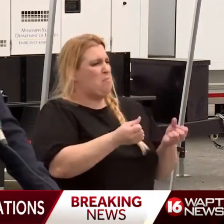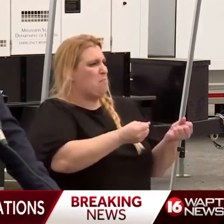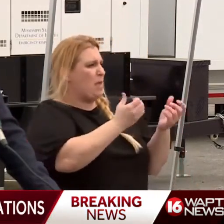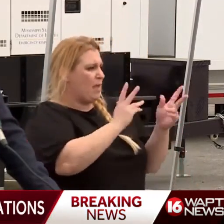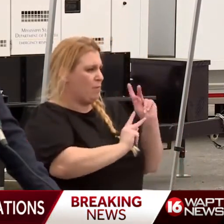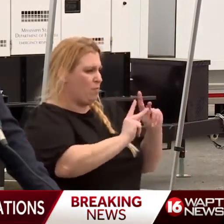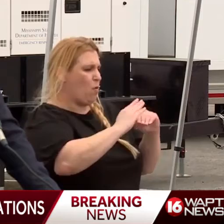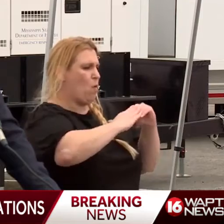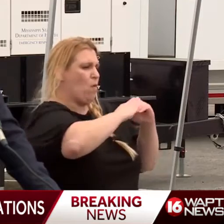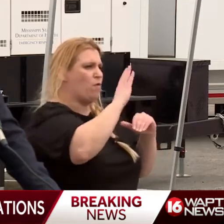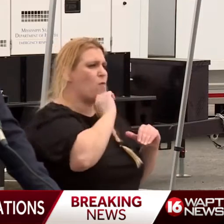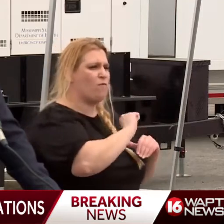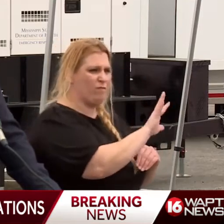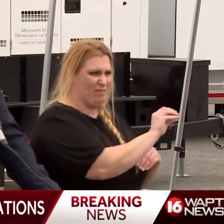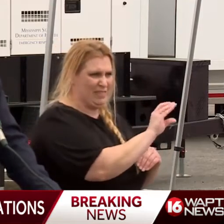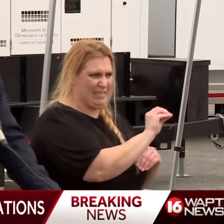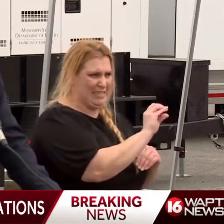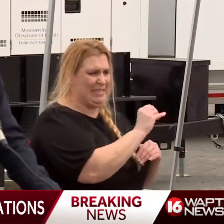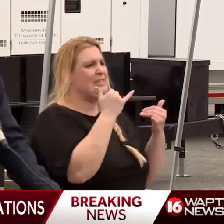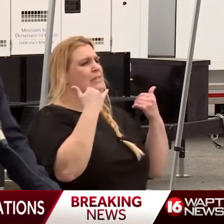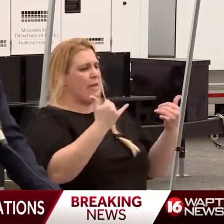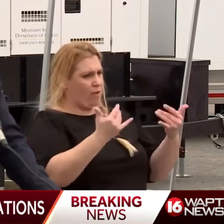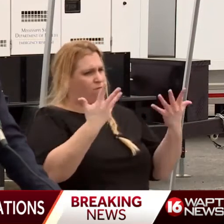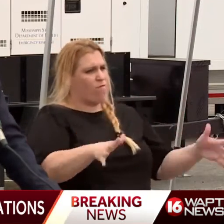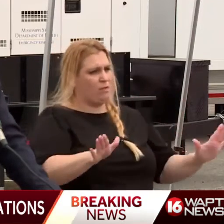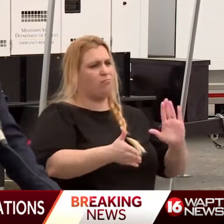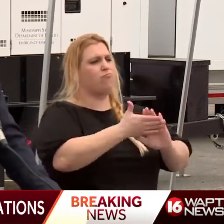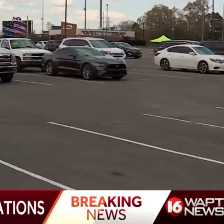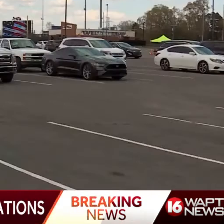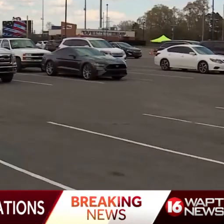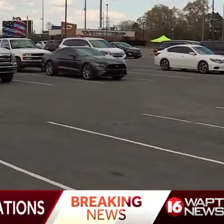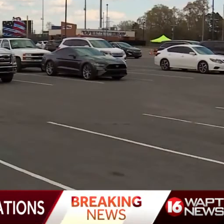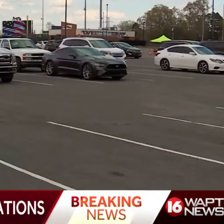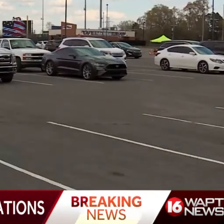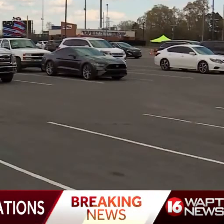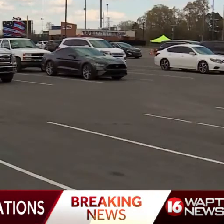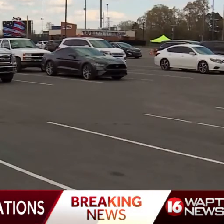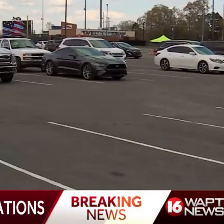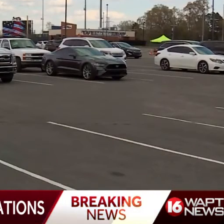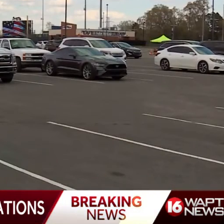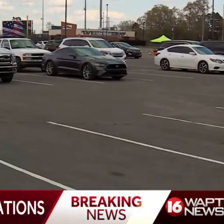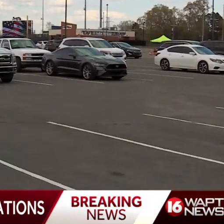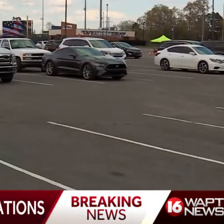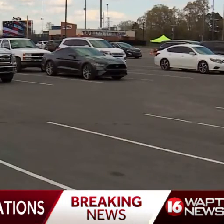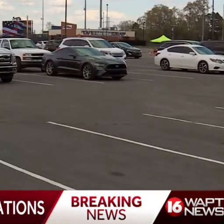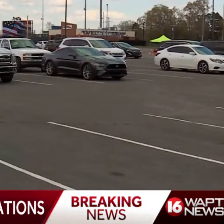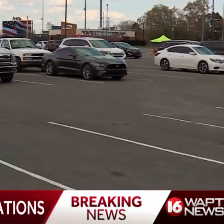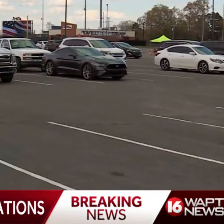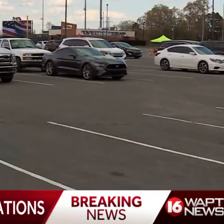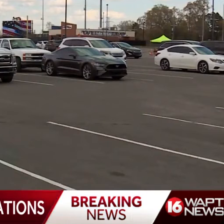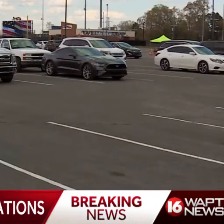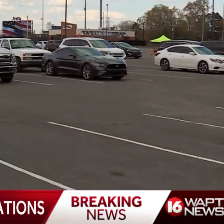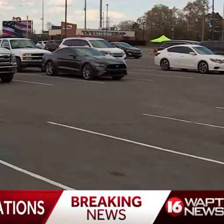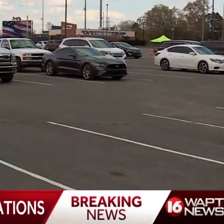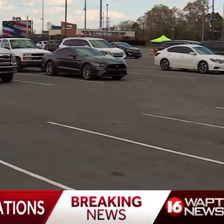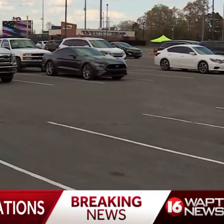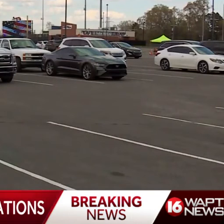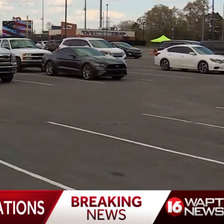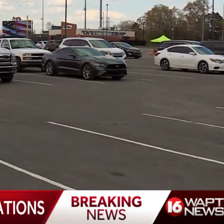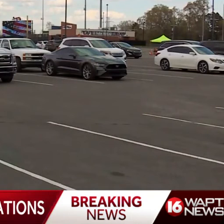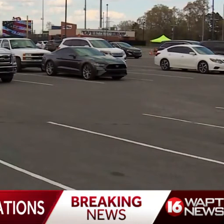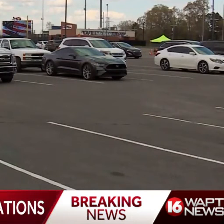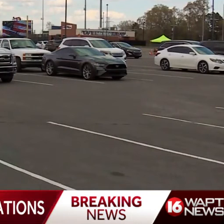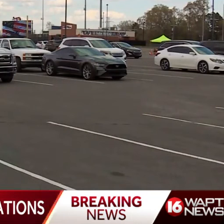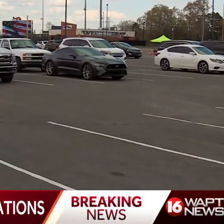percentage of Mississippians over 50 are vaccinated and protected. Rather, to step up